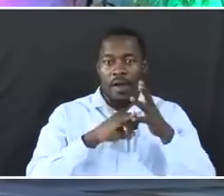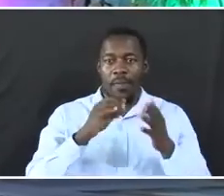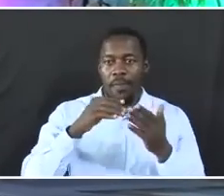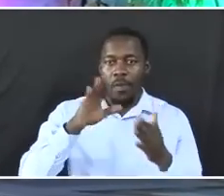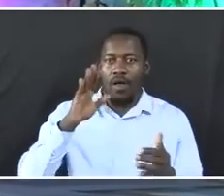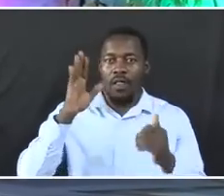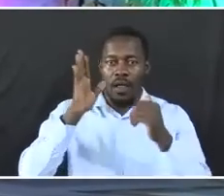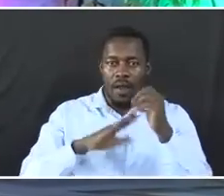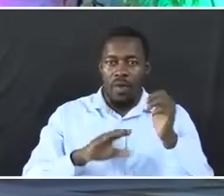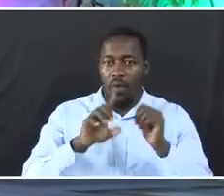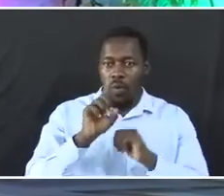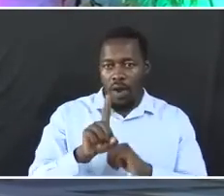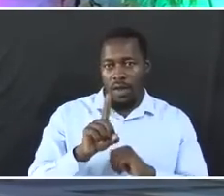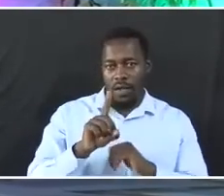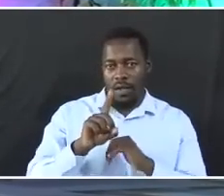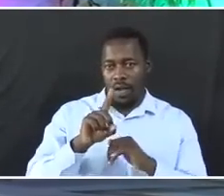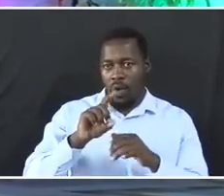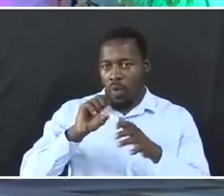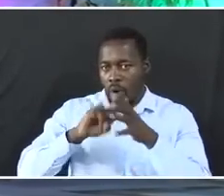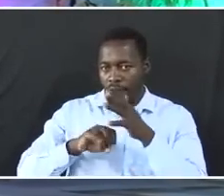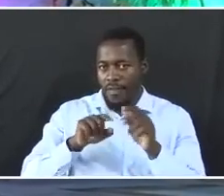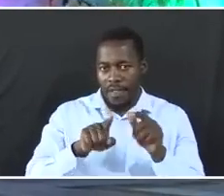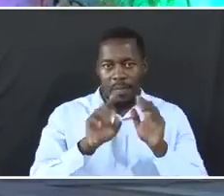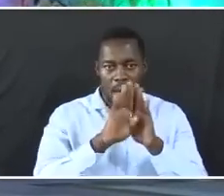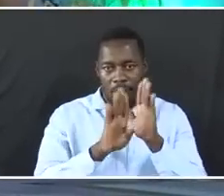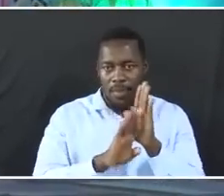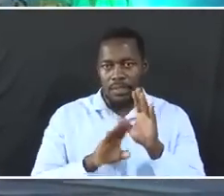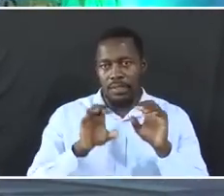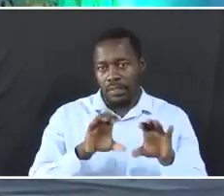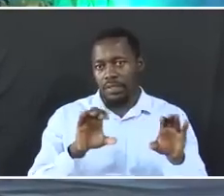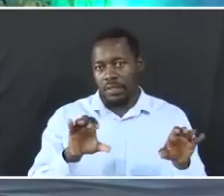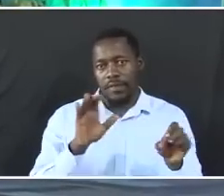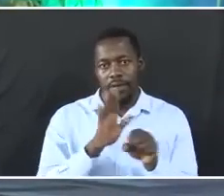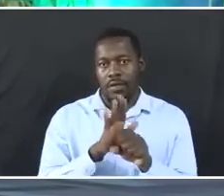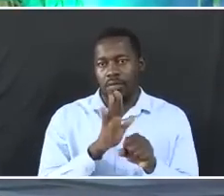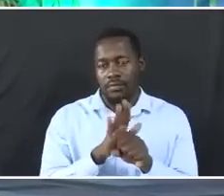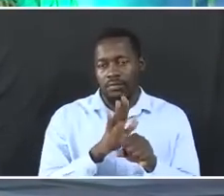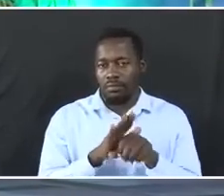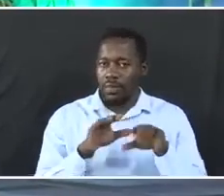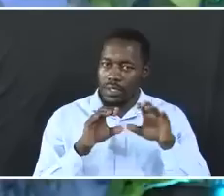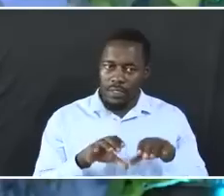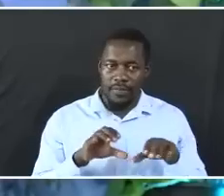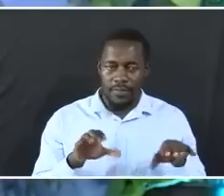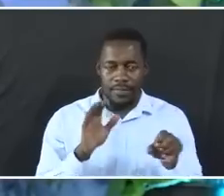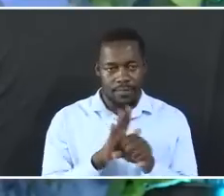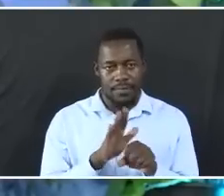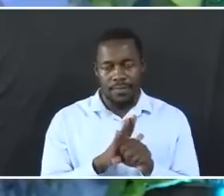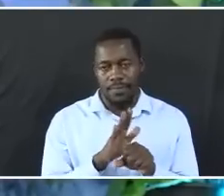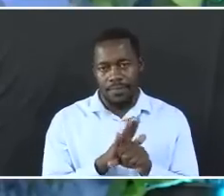He still reaped the consequences of polygamy.